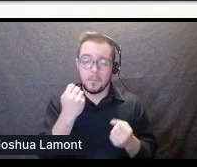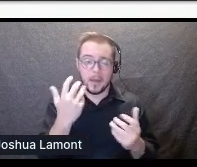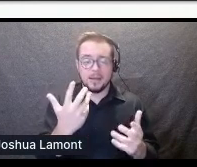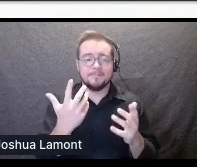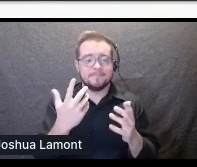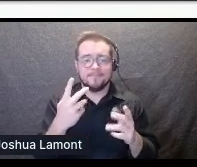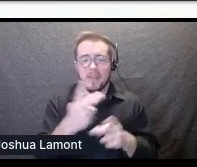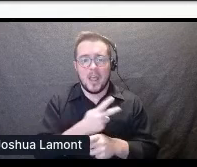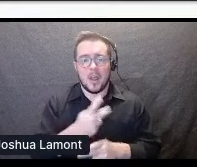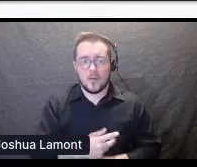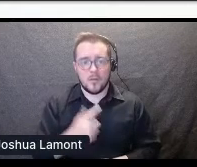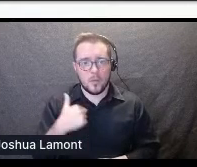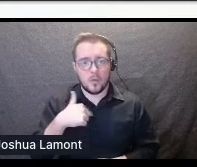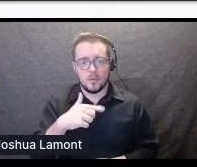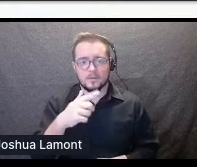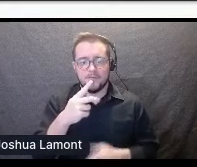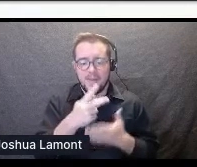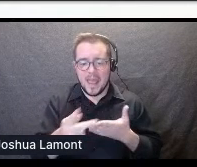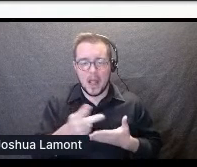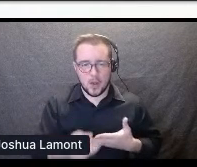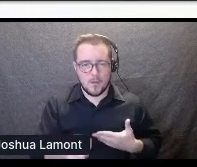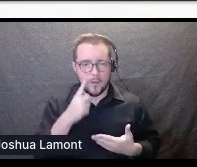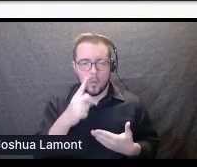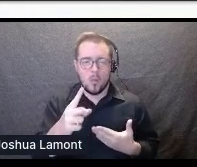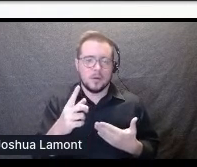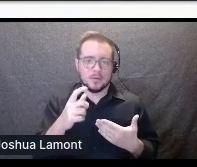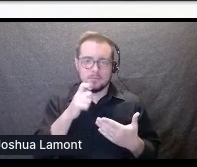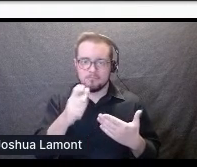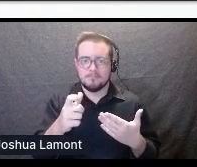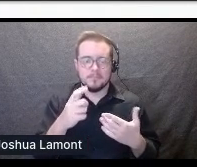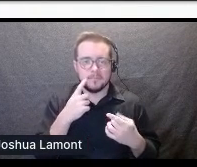of course, the US recently passed the 200,000